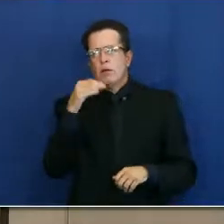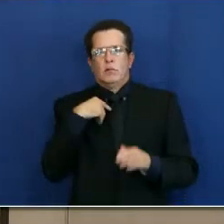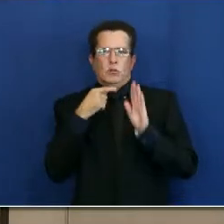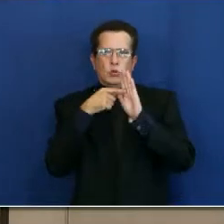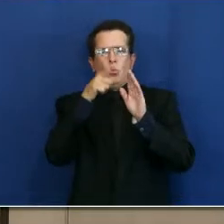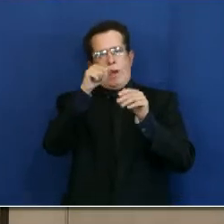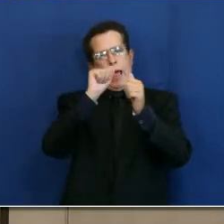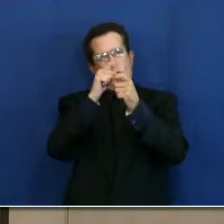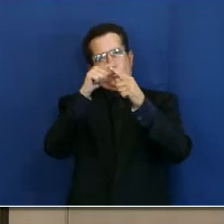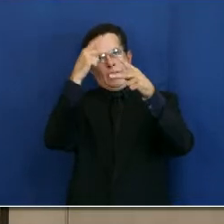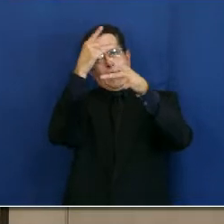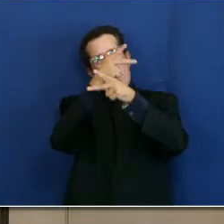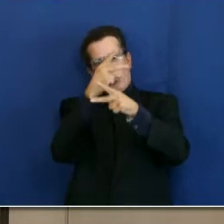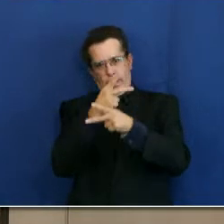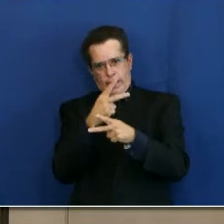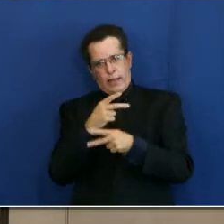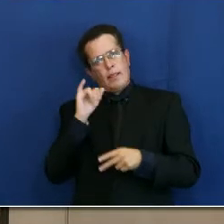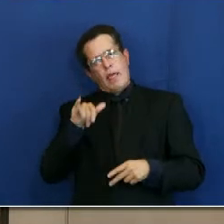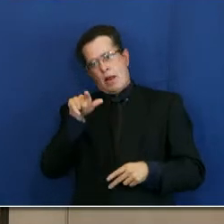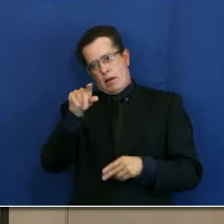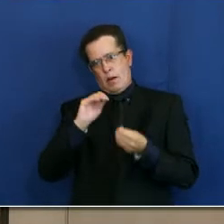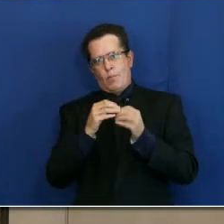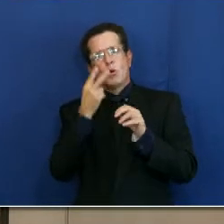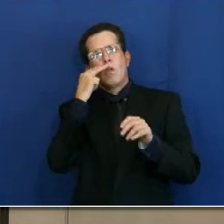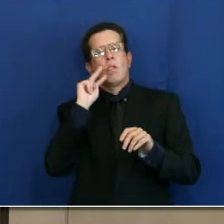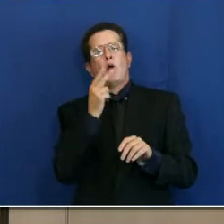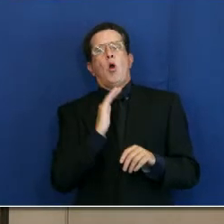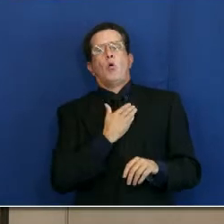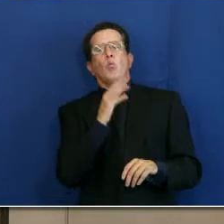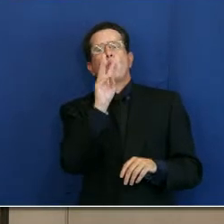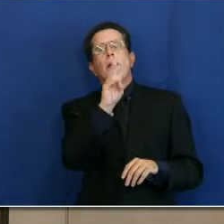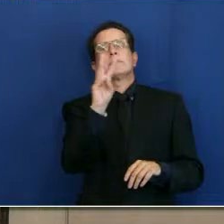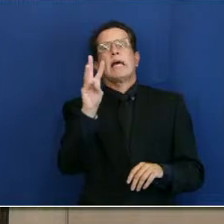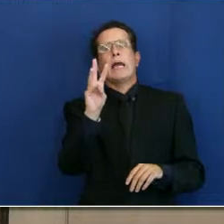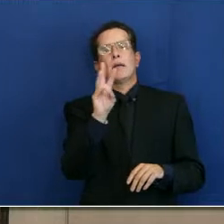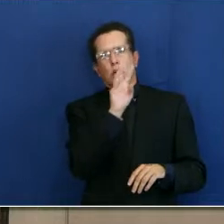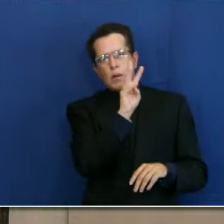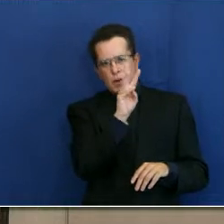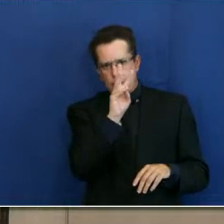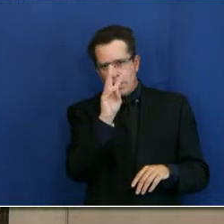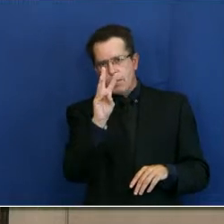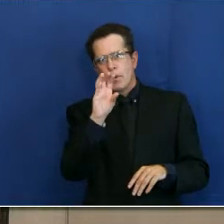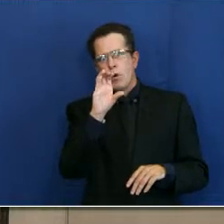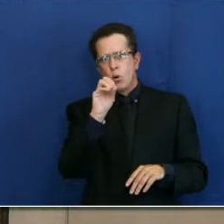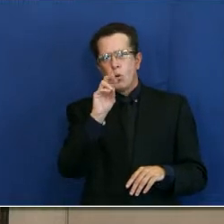calculate the case rate is found on our county's website at